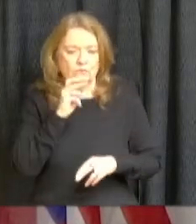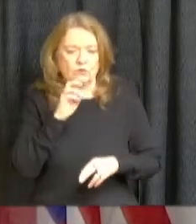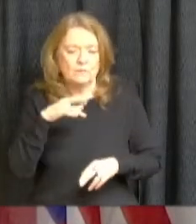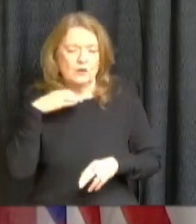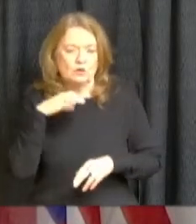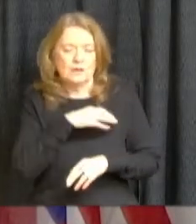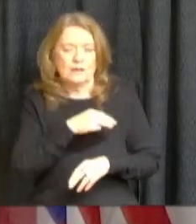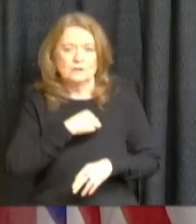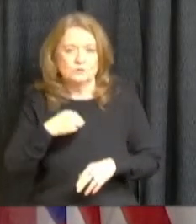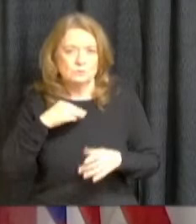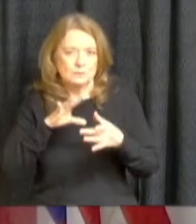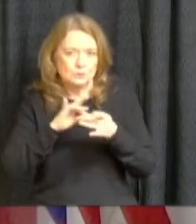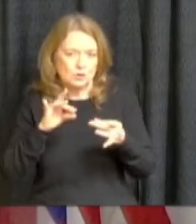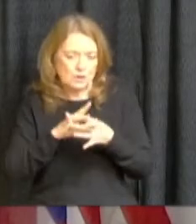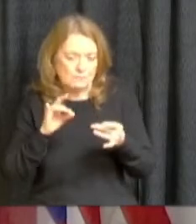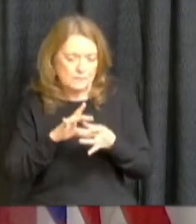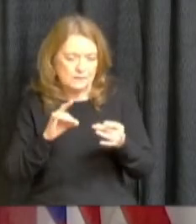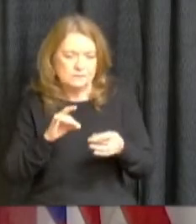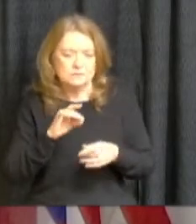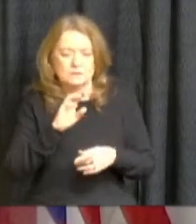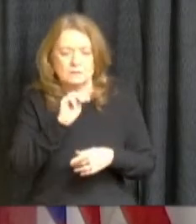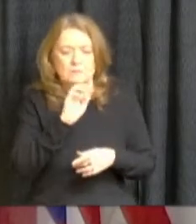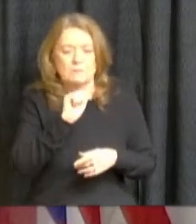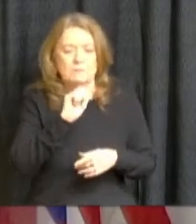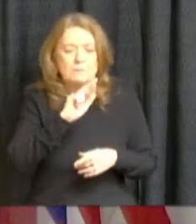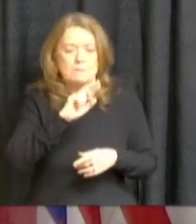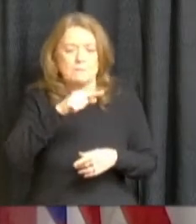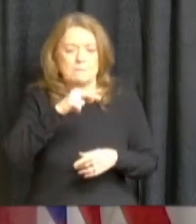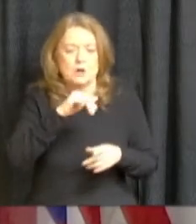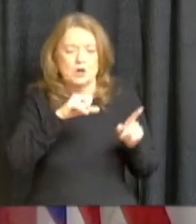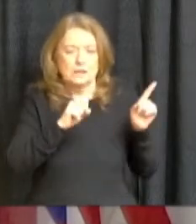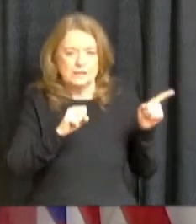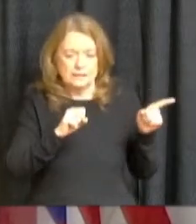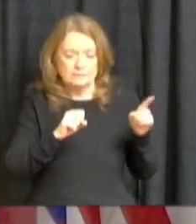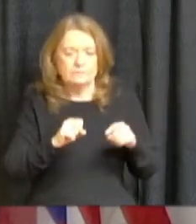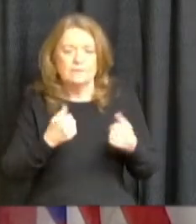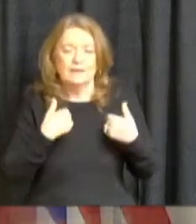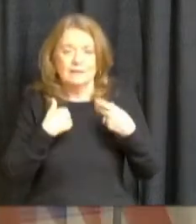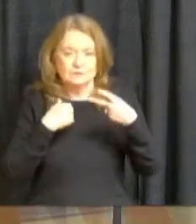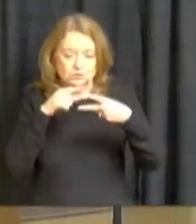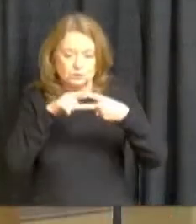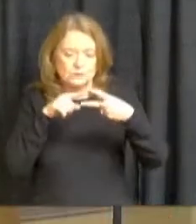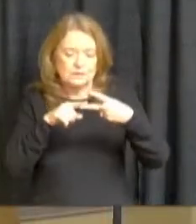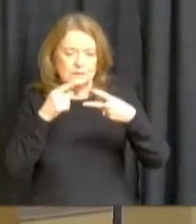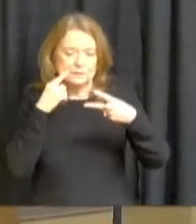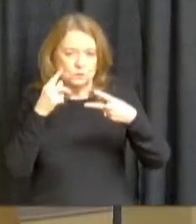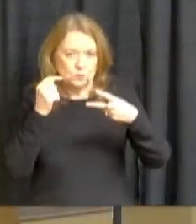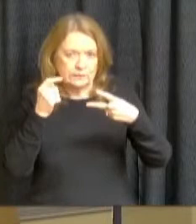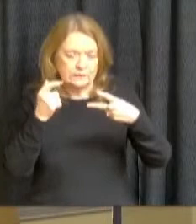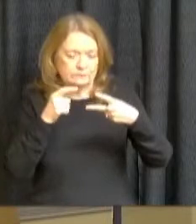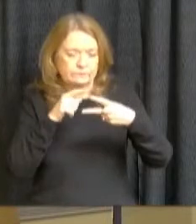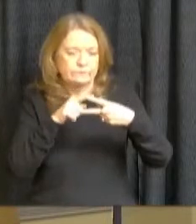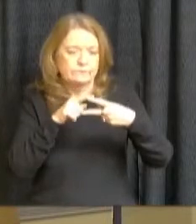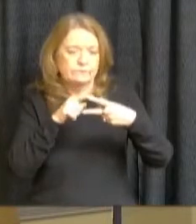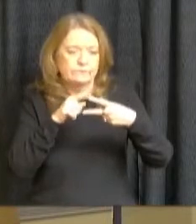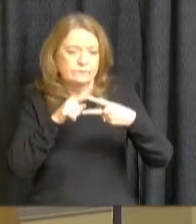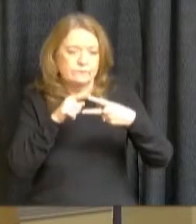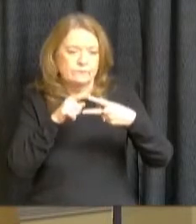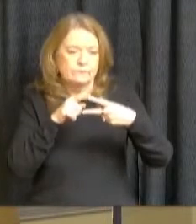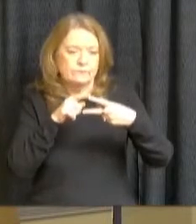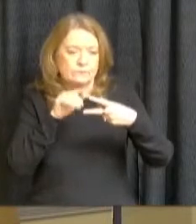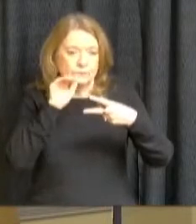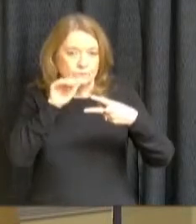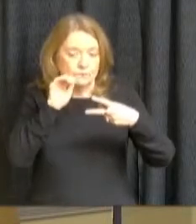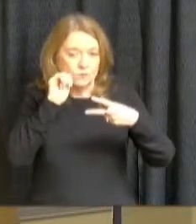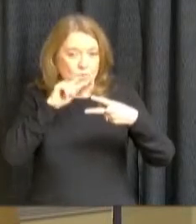member comments. Councilperson Marquis, you're recognized. All right, so I have two things real quick. As a reminder, tomorrow is the